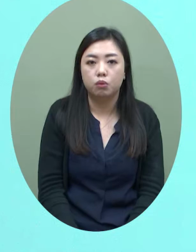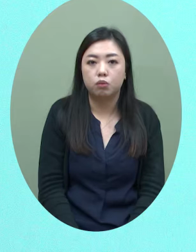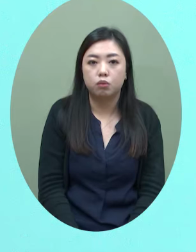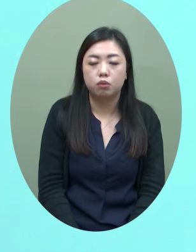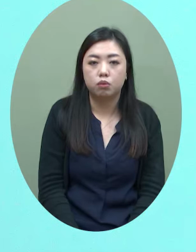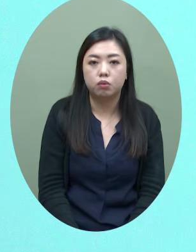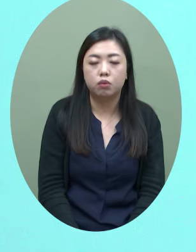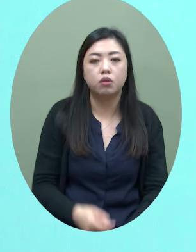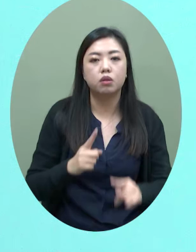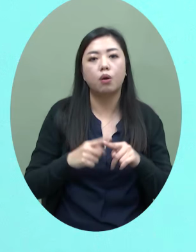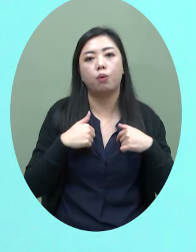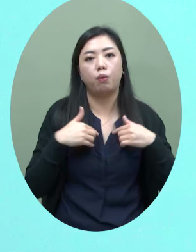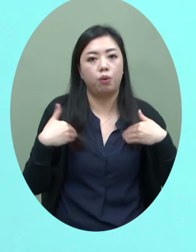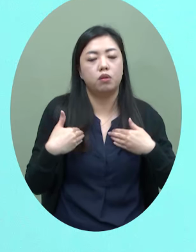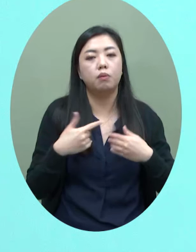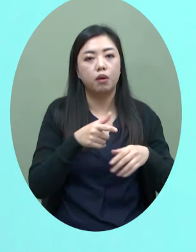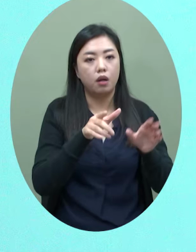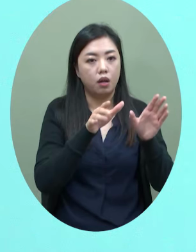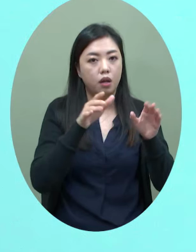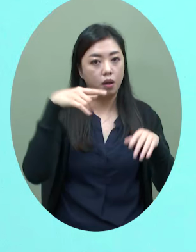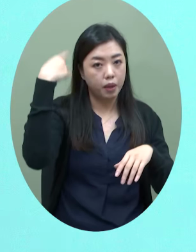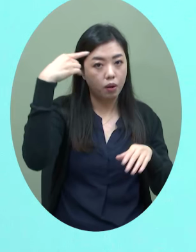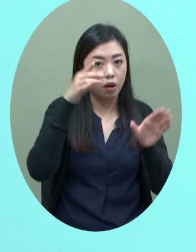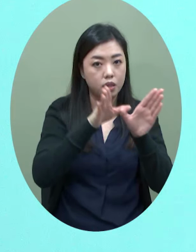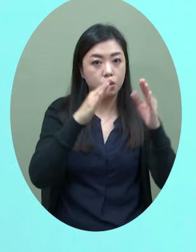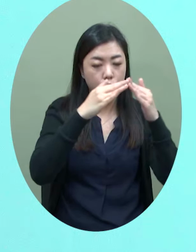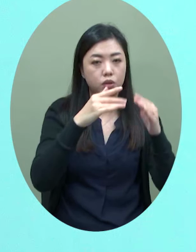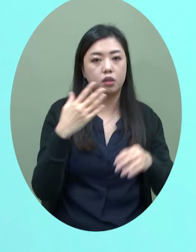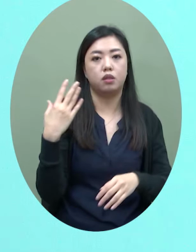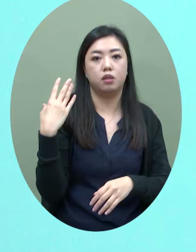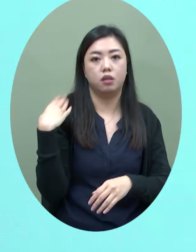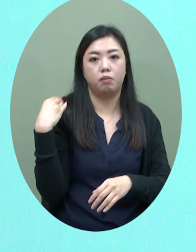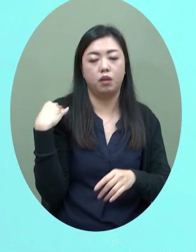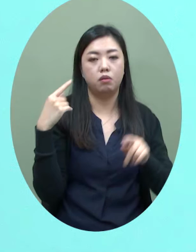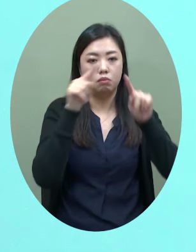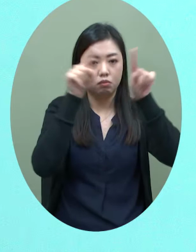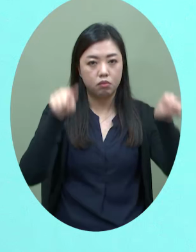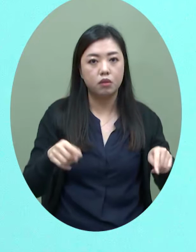U.S. Consulate has also issued a press release yesterday that they will